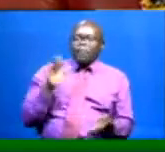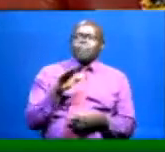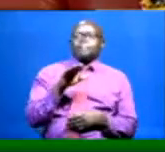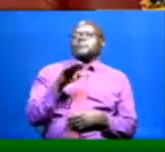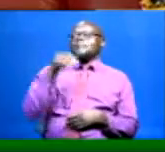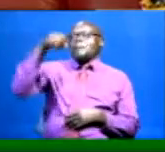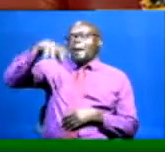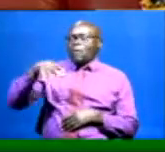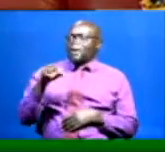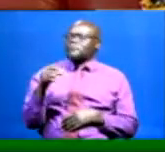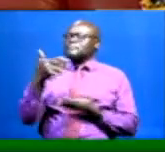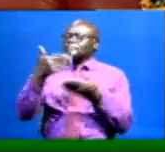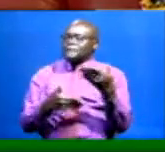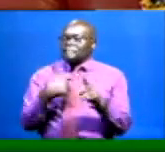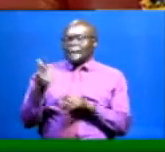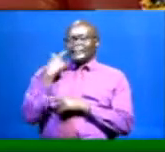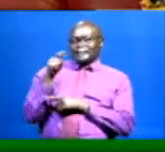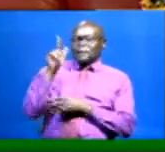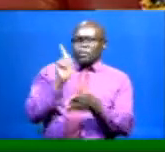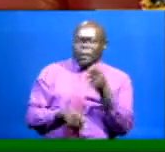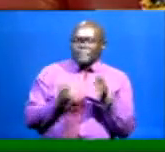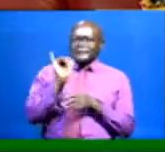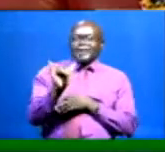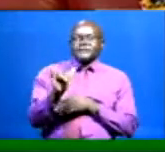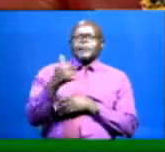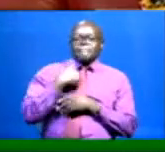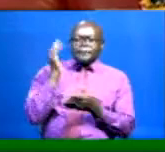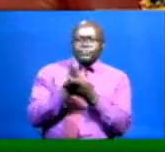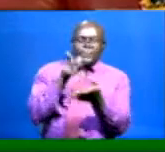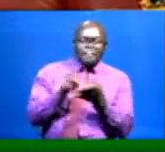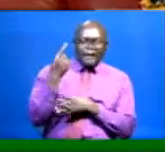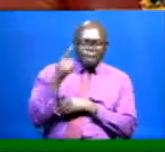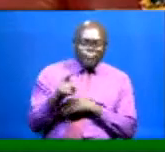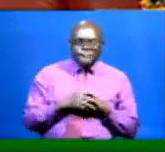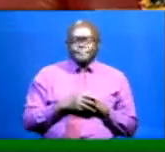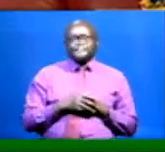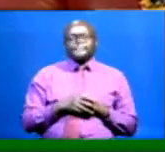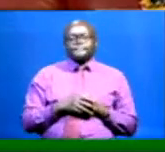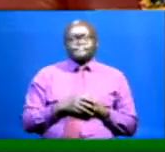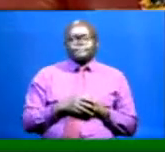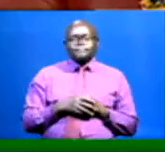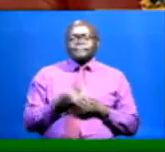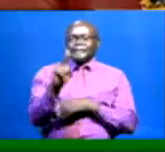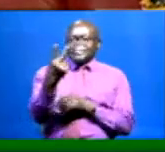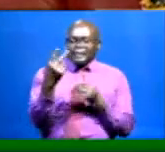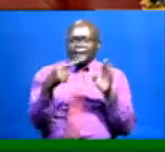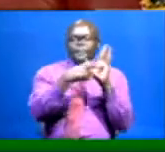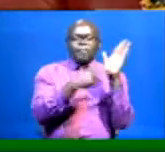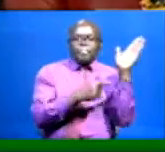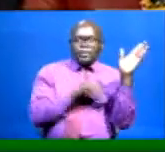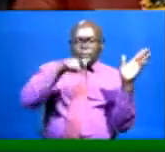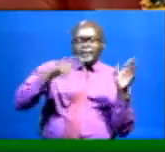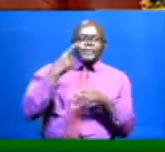when I look at it, I ask myself, what is it that I'm actually paying for? The second point that we need to look at